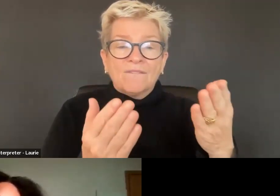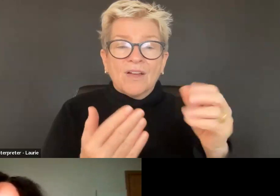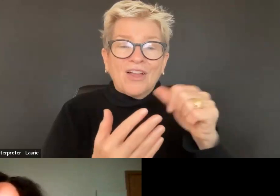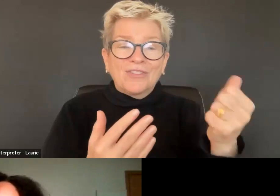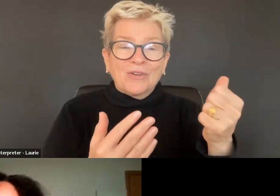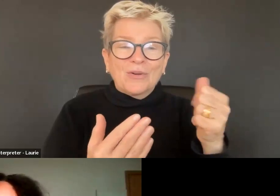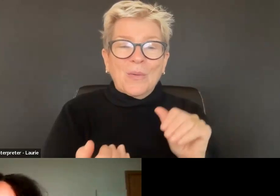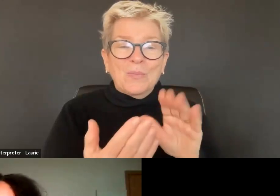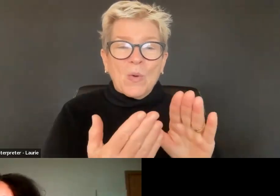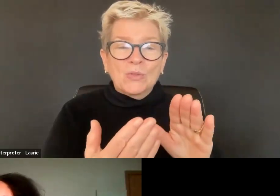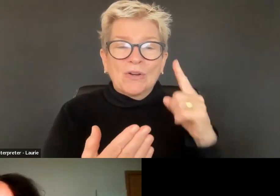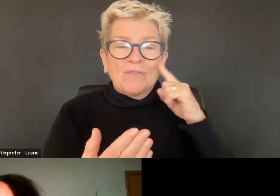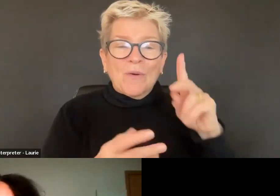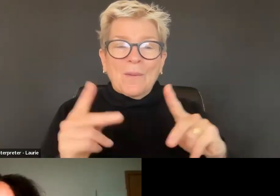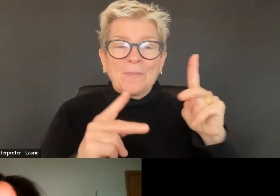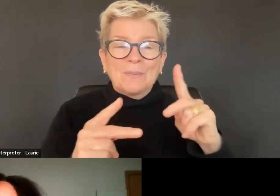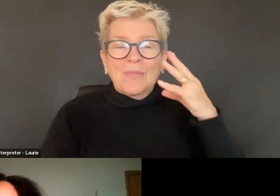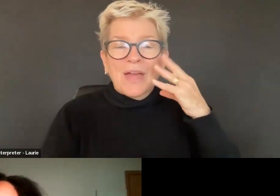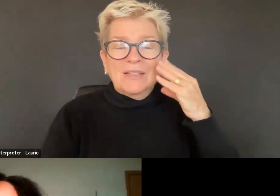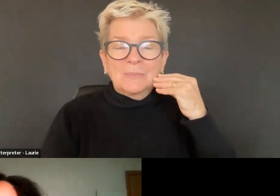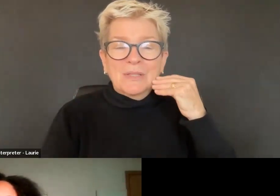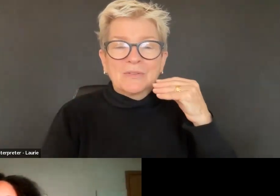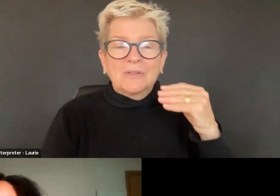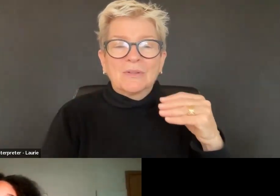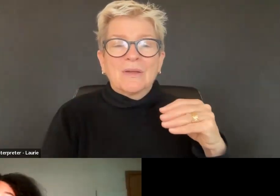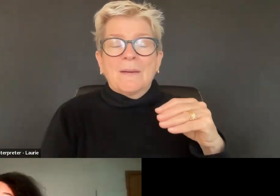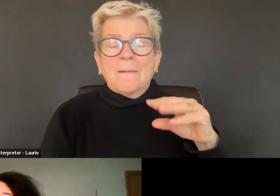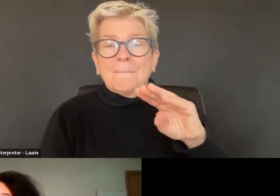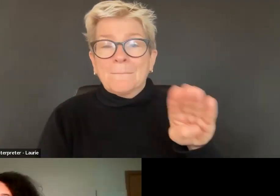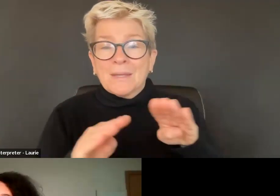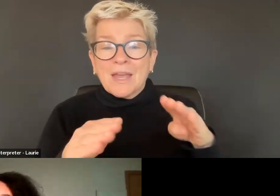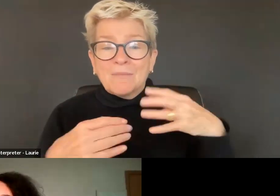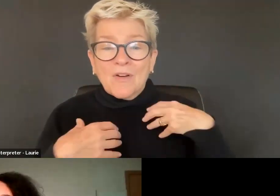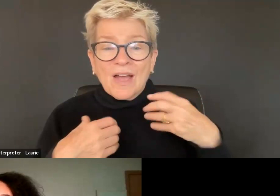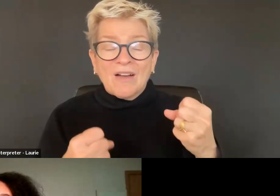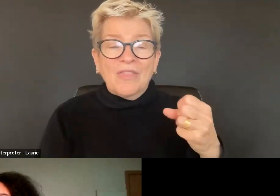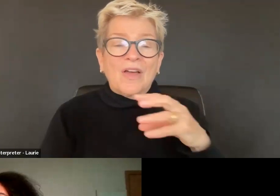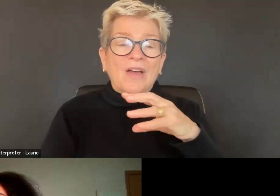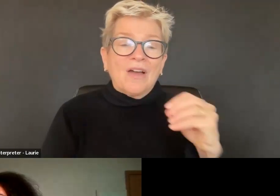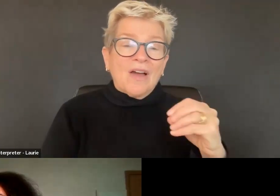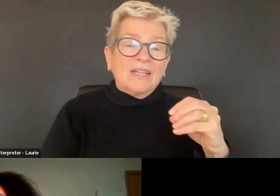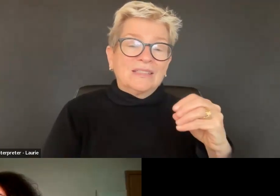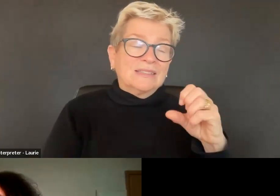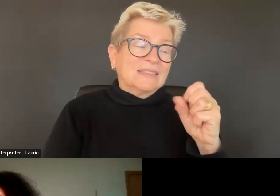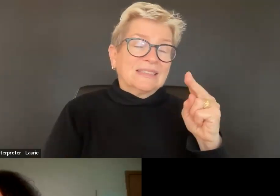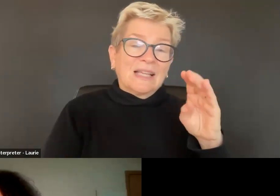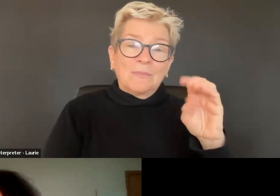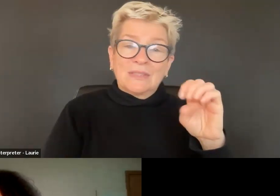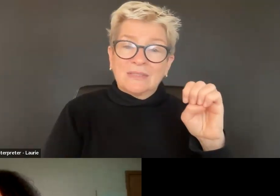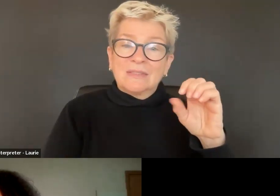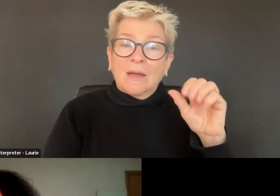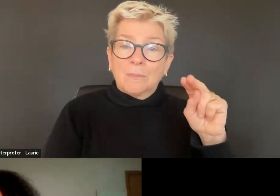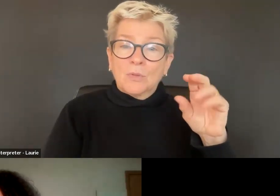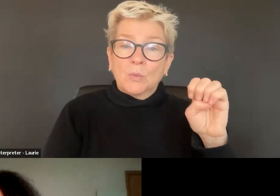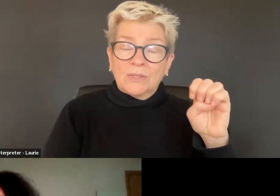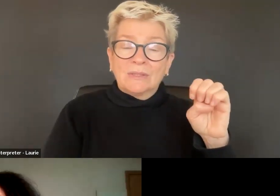alternative approach to people who are experiencing behavioral health, mental health, or substance use crisis. And the team is made